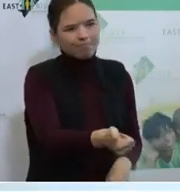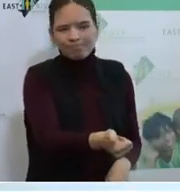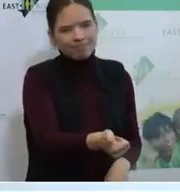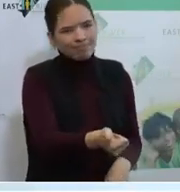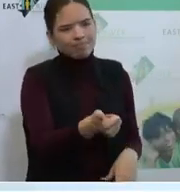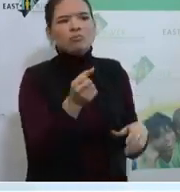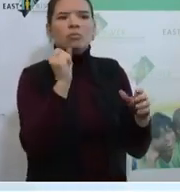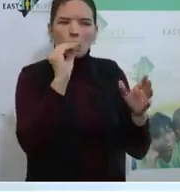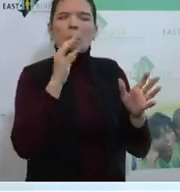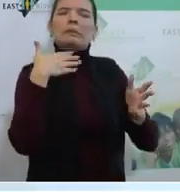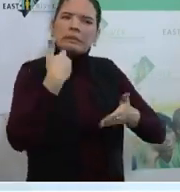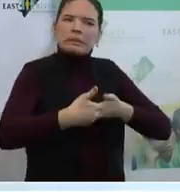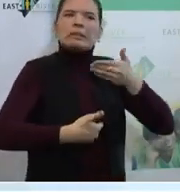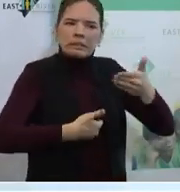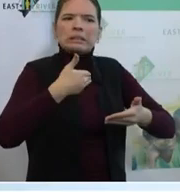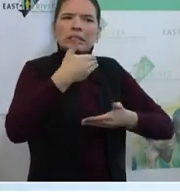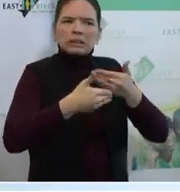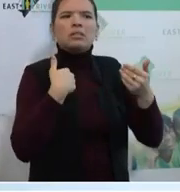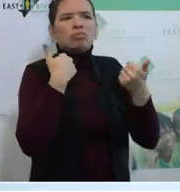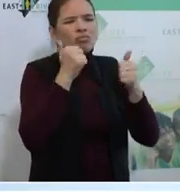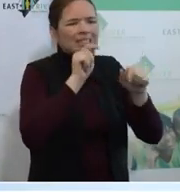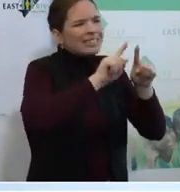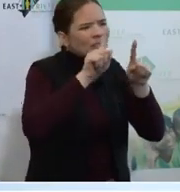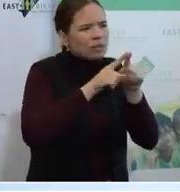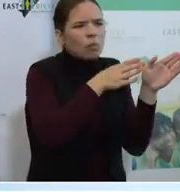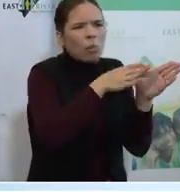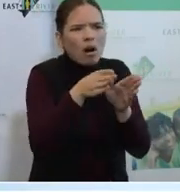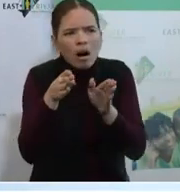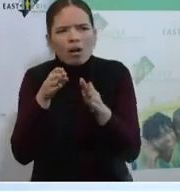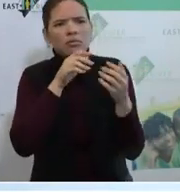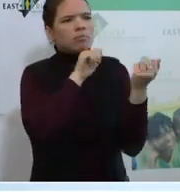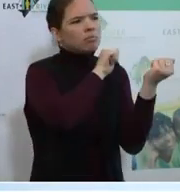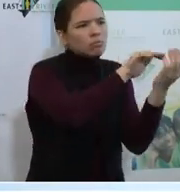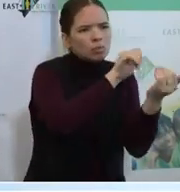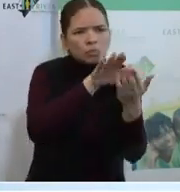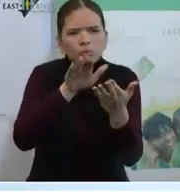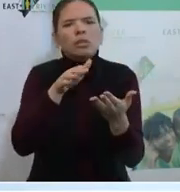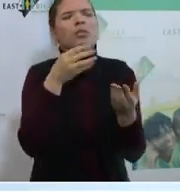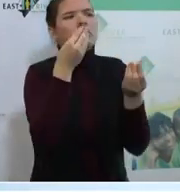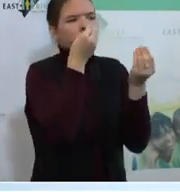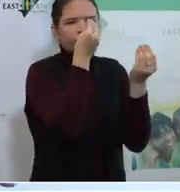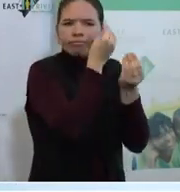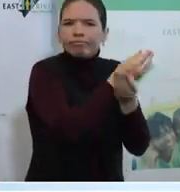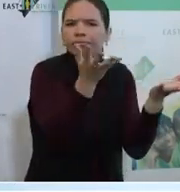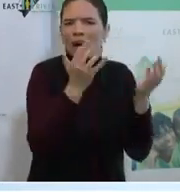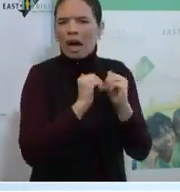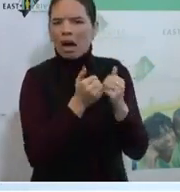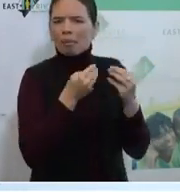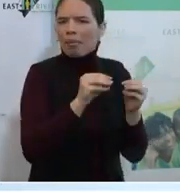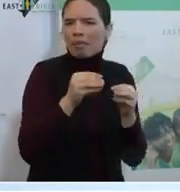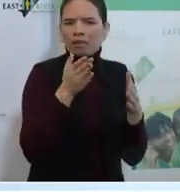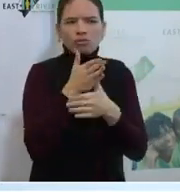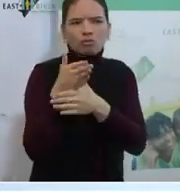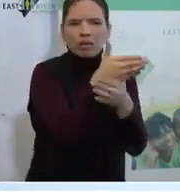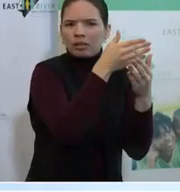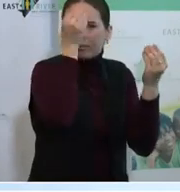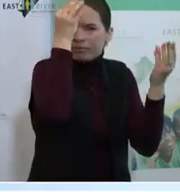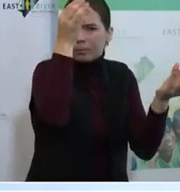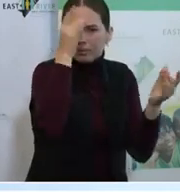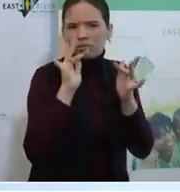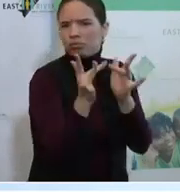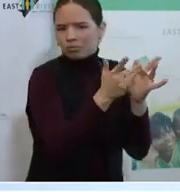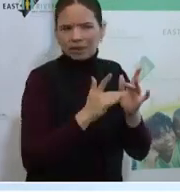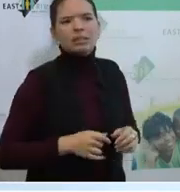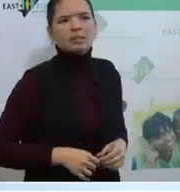multiple ways. Well, I'm a paper person too, but I know, I know if it